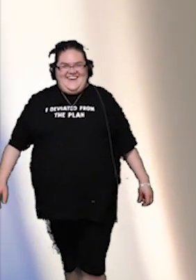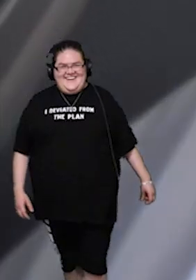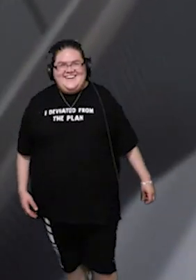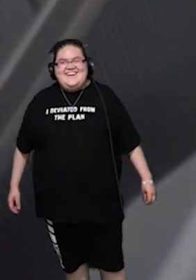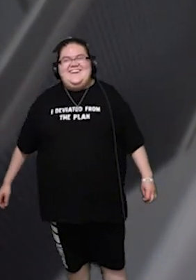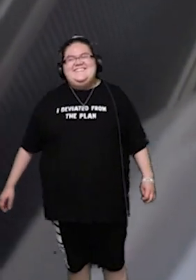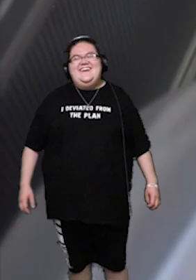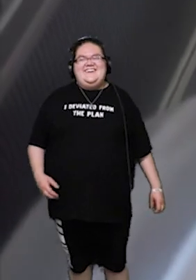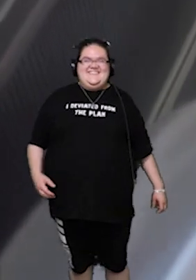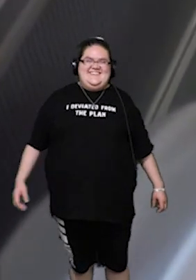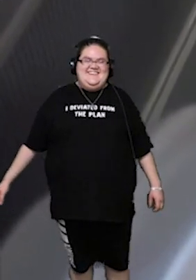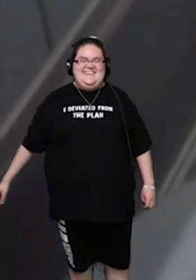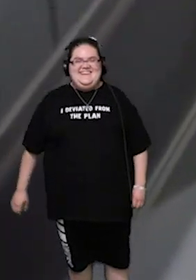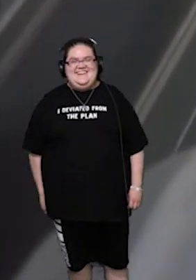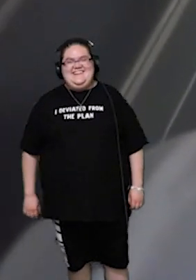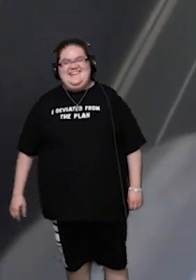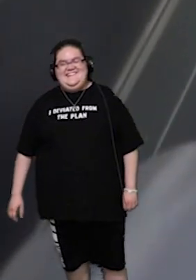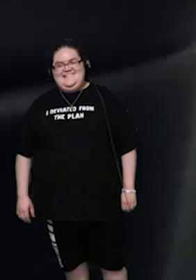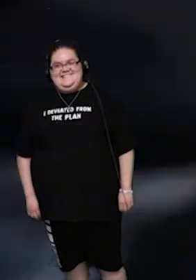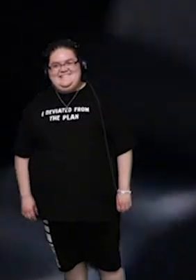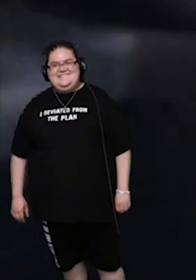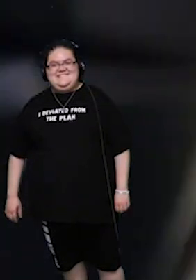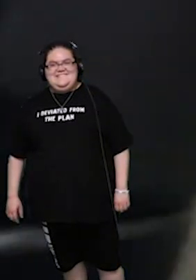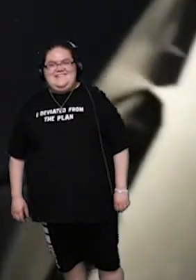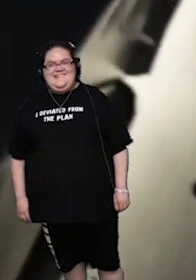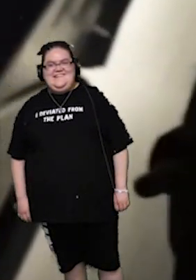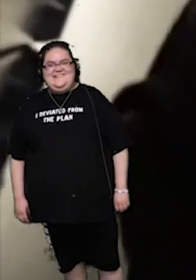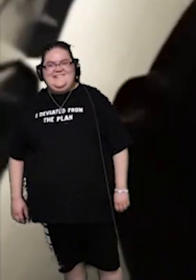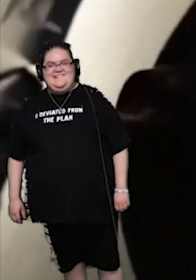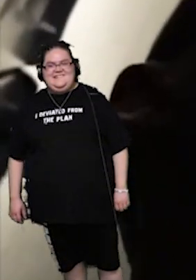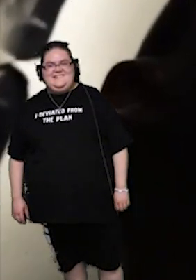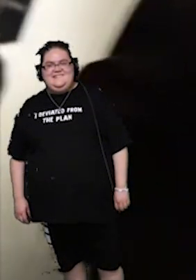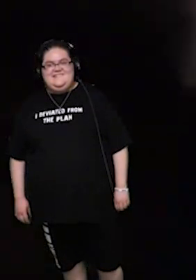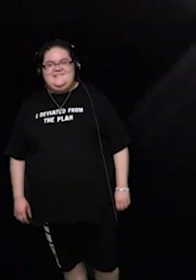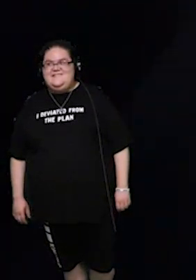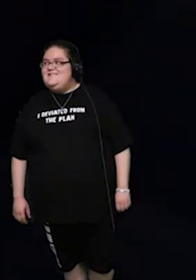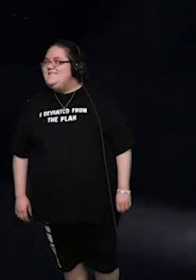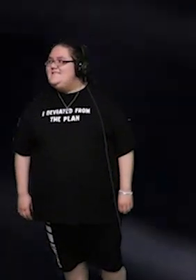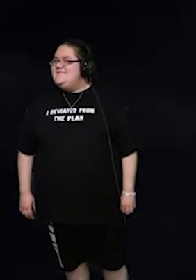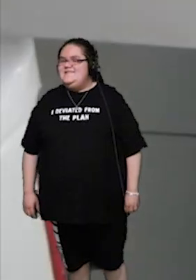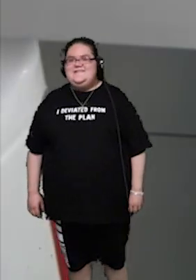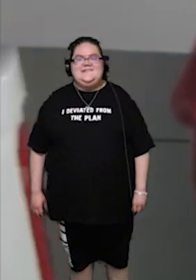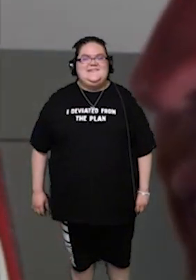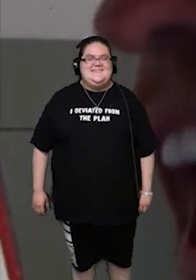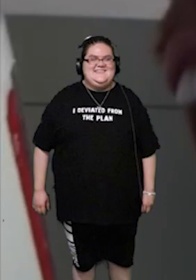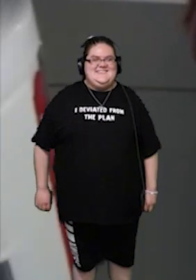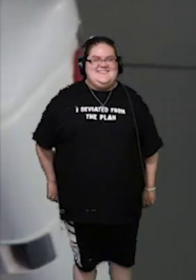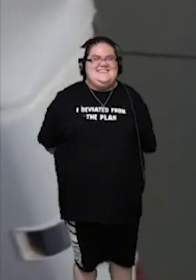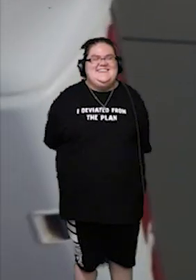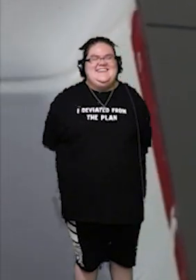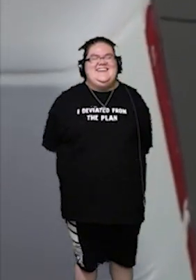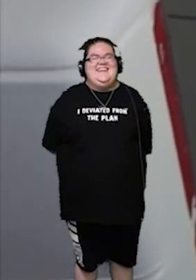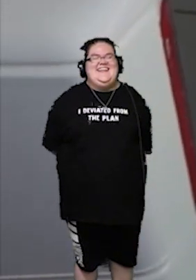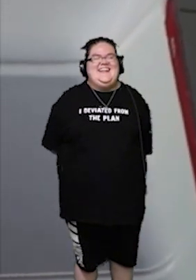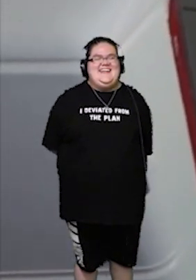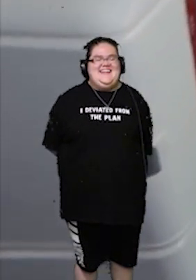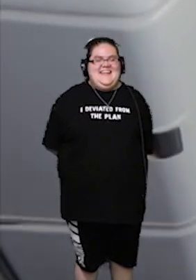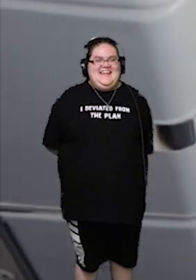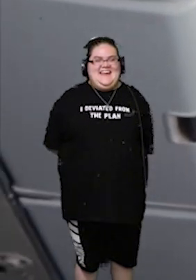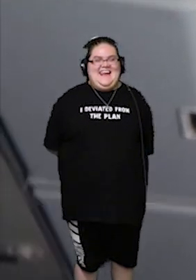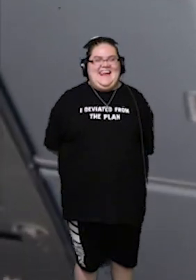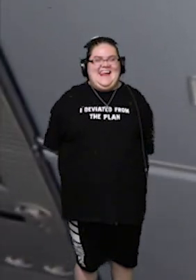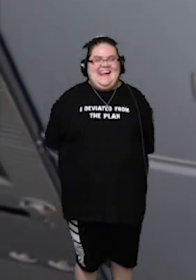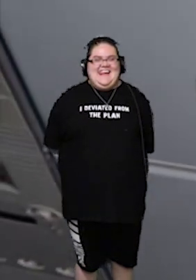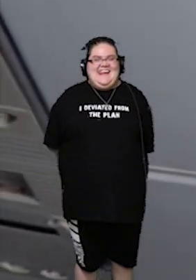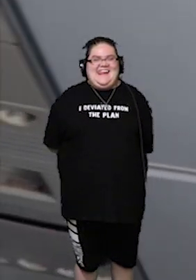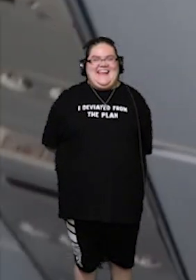Please. Bro, get out. I reckon Vic is nearby, by the way. Bro, get out. I can't remember where Vic is. Bro, let me out. Bro, get out. Bro, it's so funny. It's just